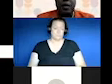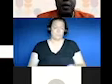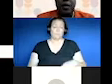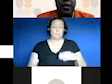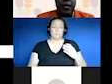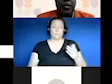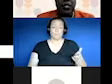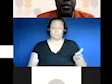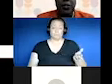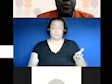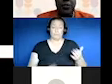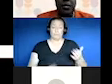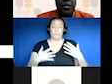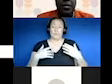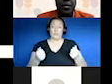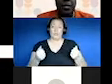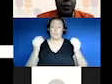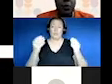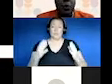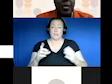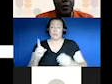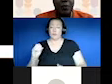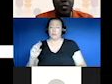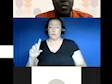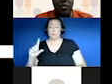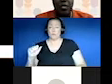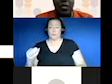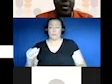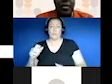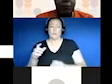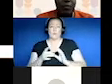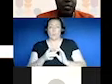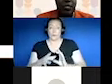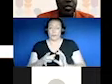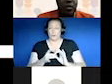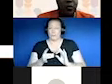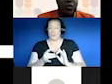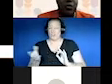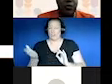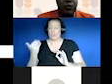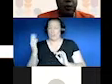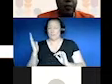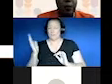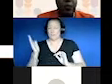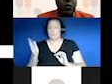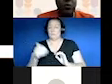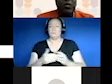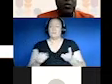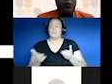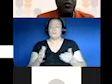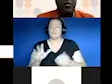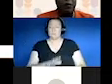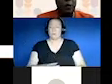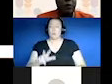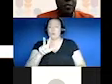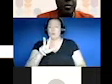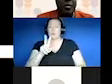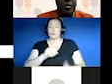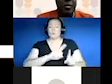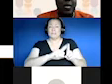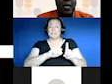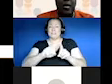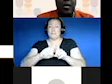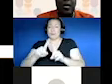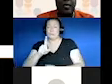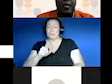As our health educator and doula coordinator mentioned in our last presentation, we do service about 32 different zip codes, and